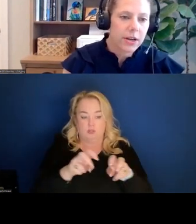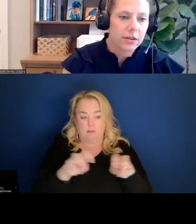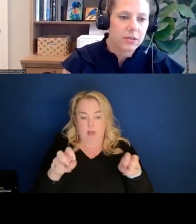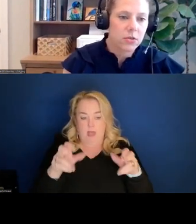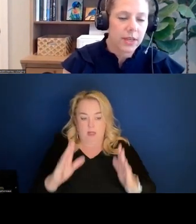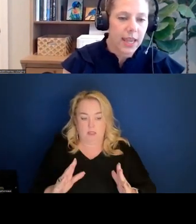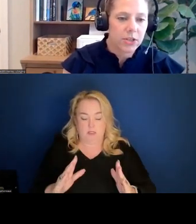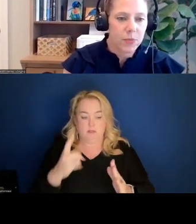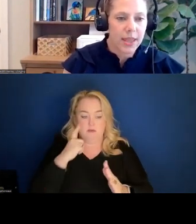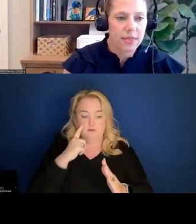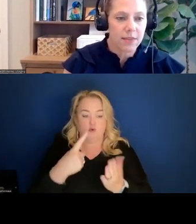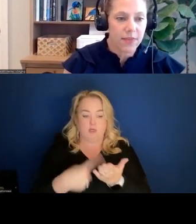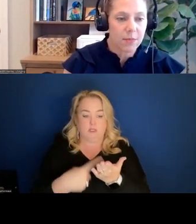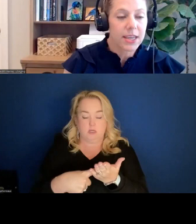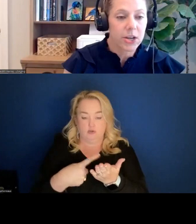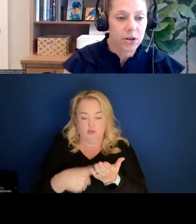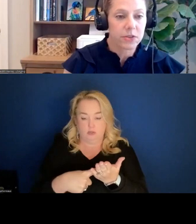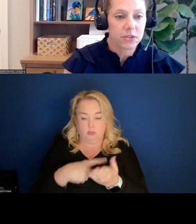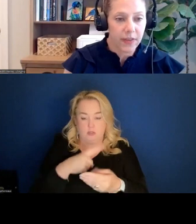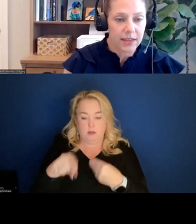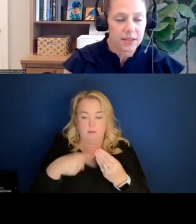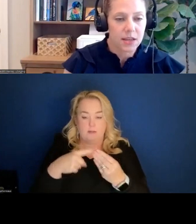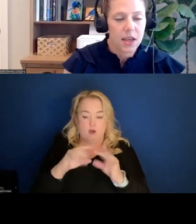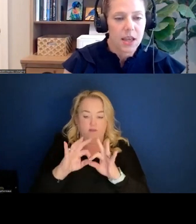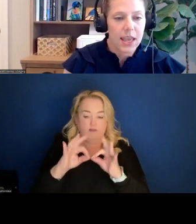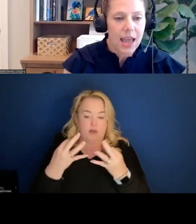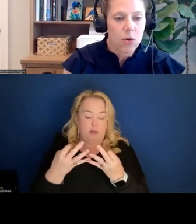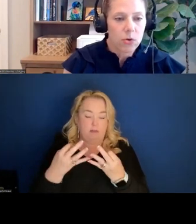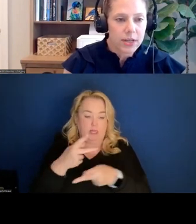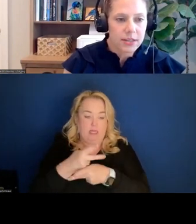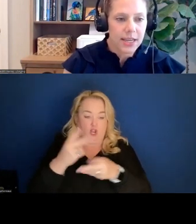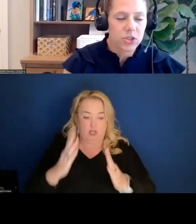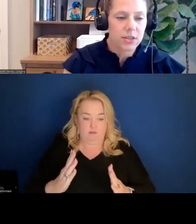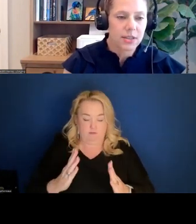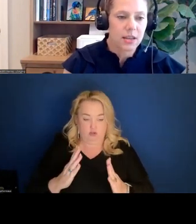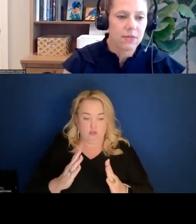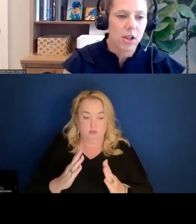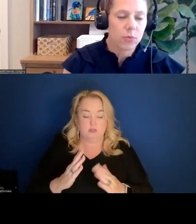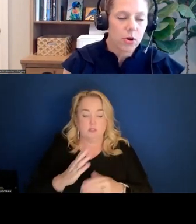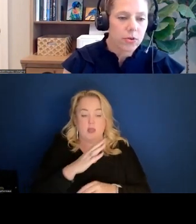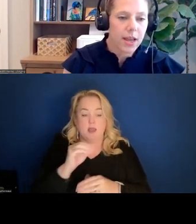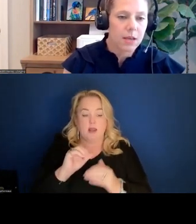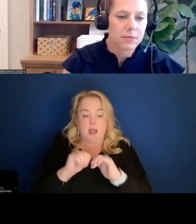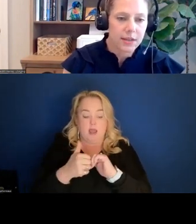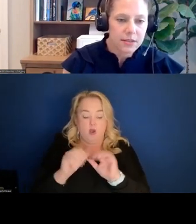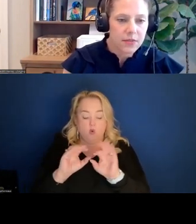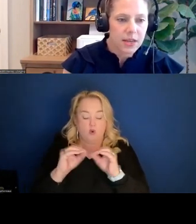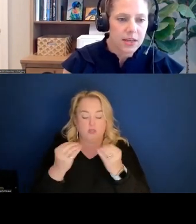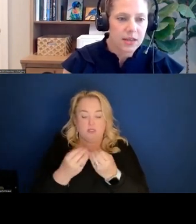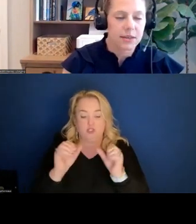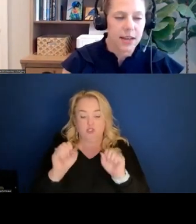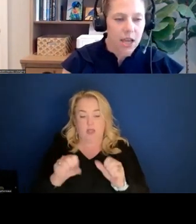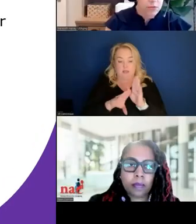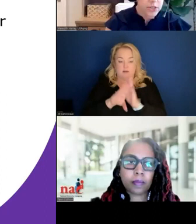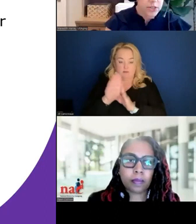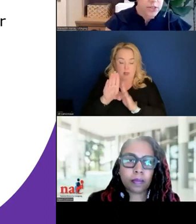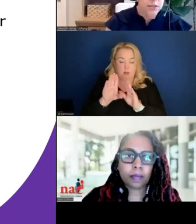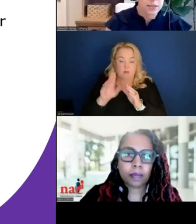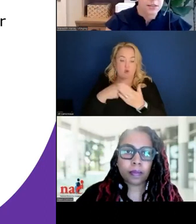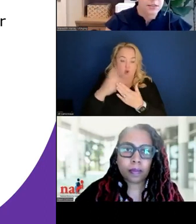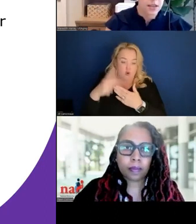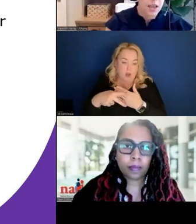the barriers to engagement that family caregivers face and how organizations can develop programs, activities, and